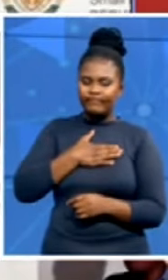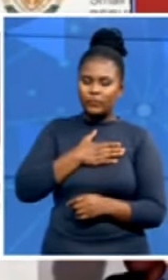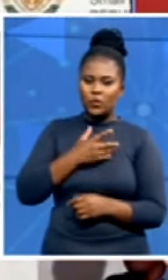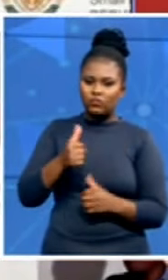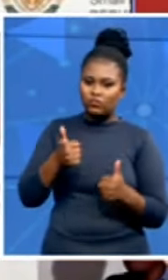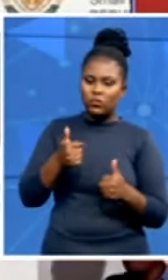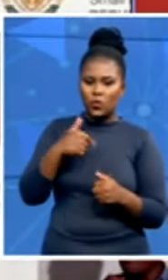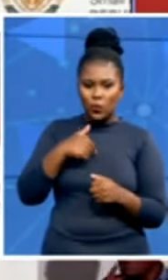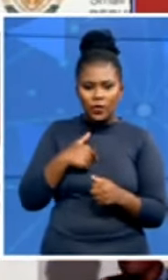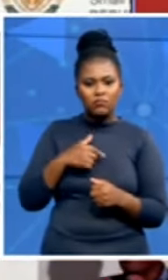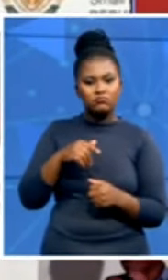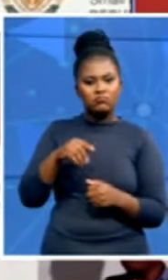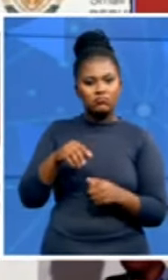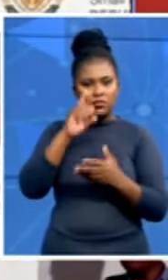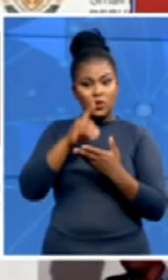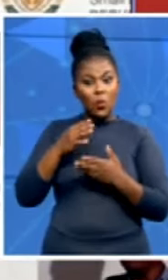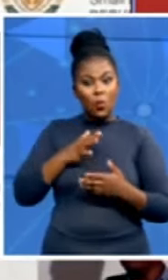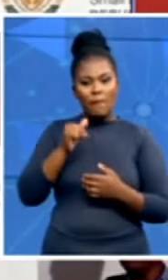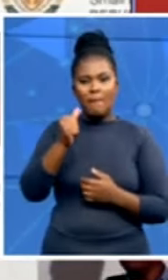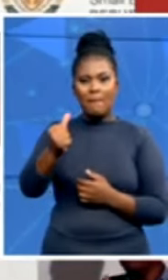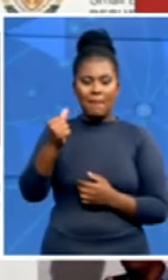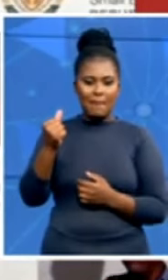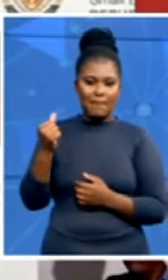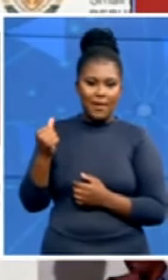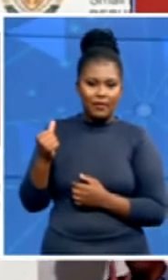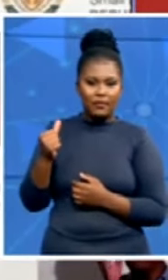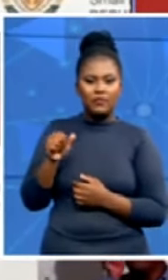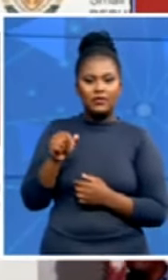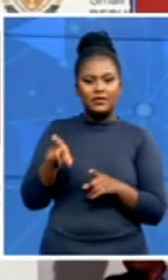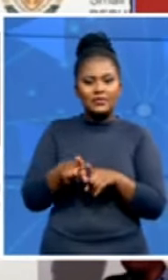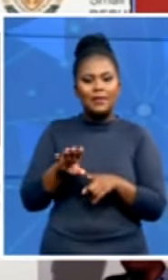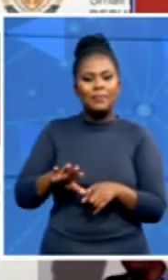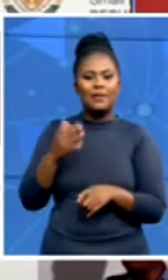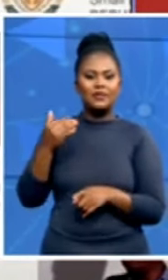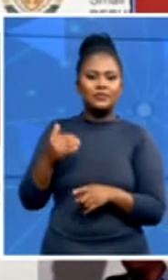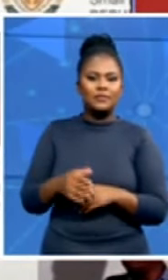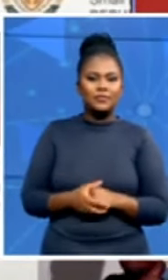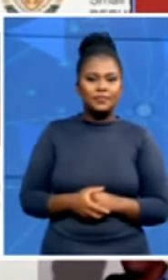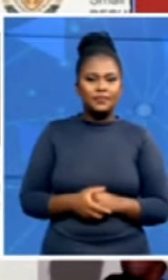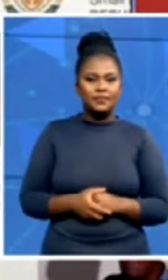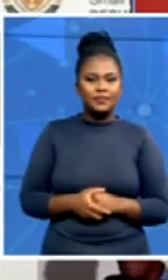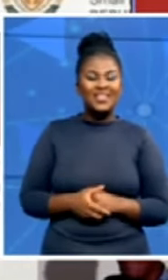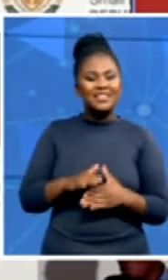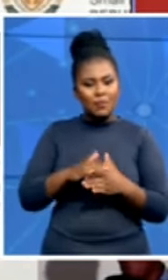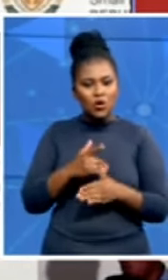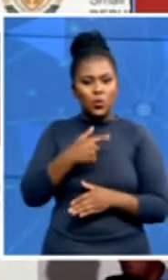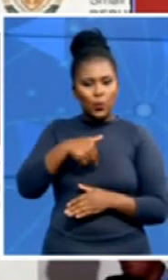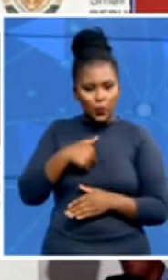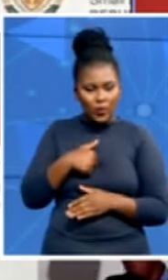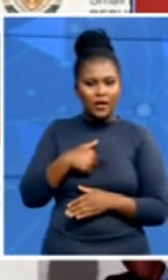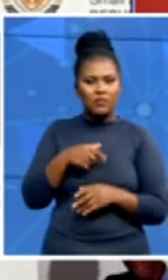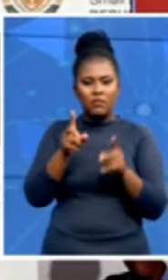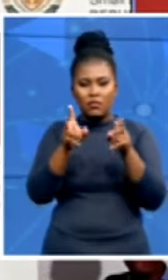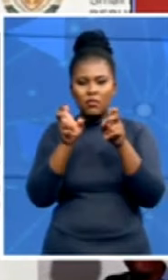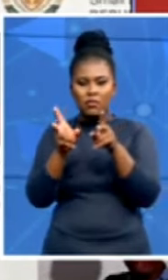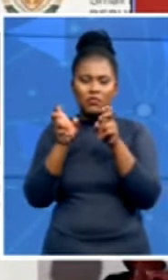designated, and this instance, the cabinet spokesperson. It was because we were getting that it's mixed signals.